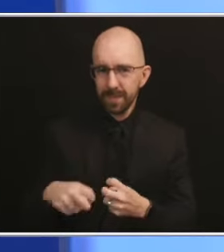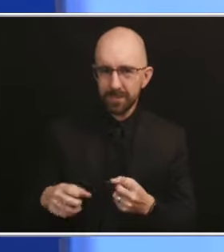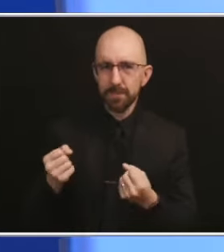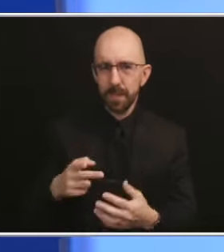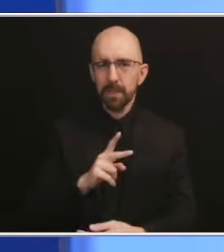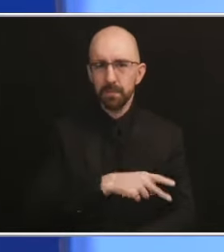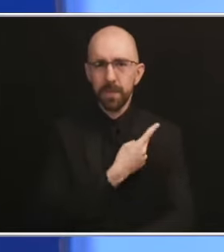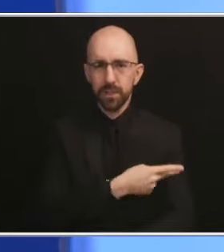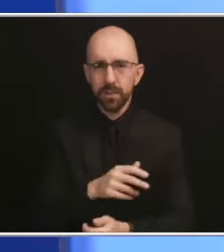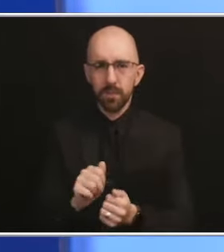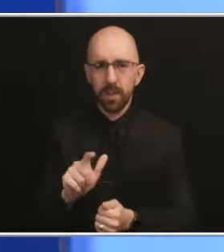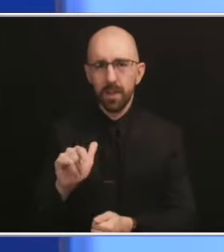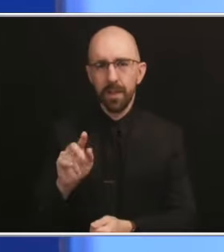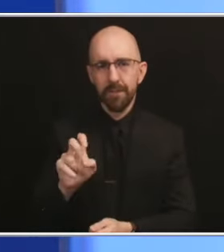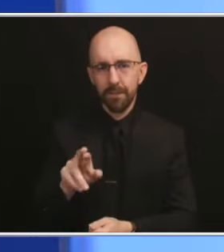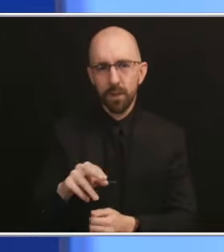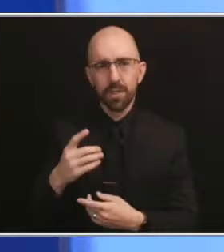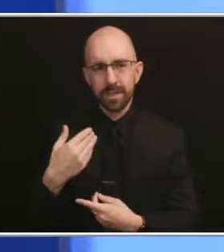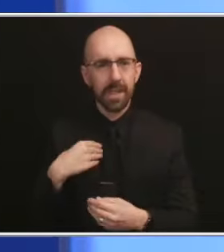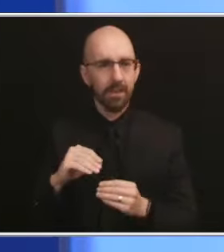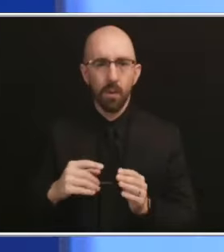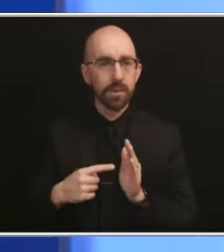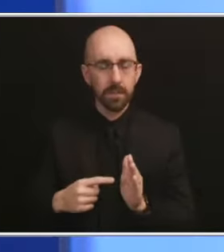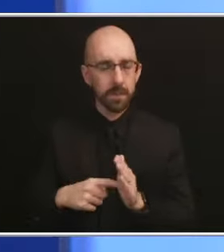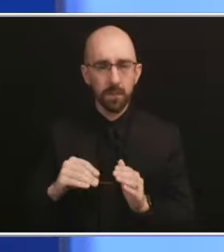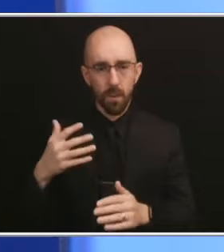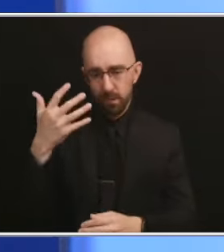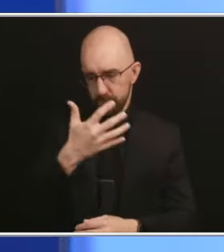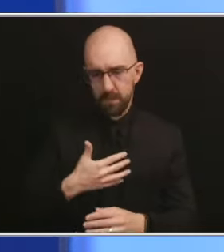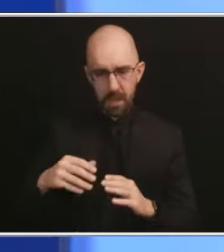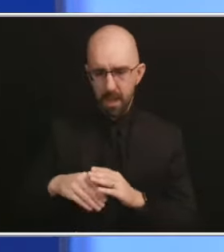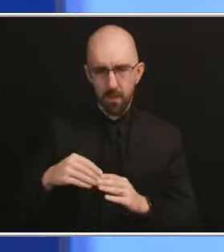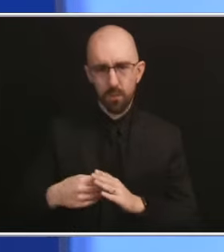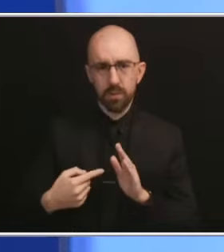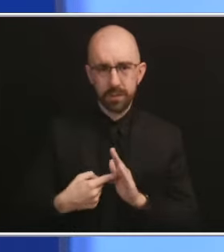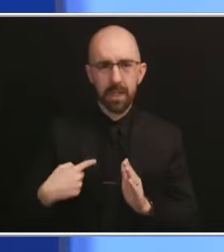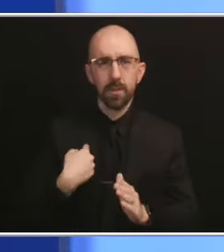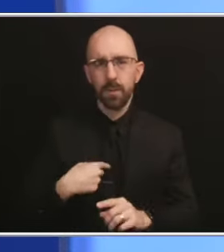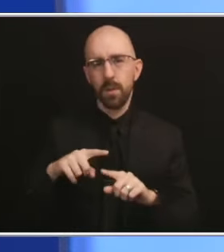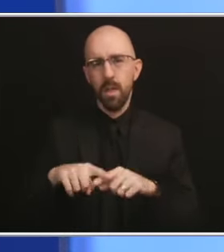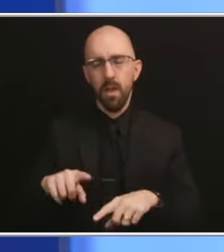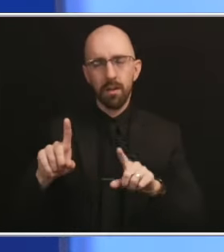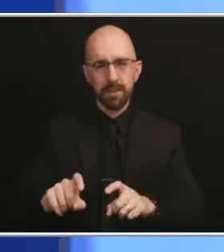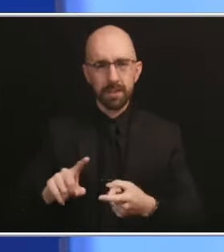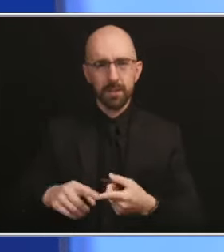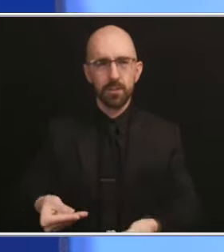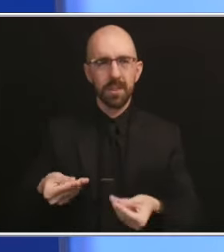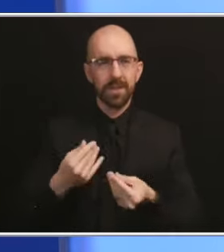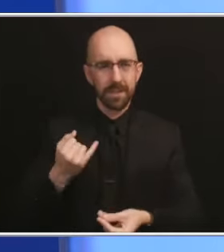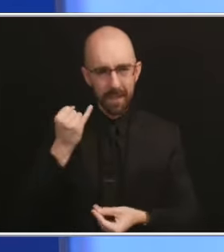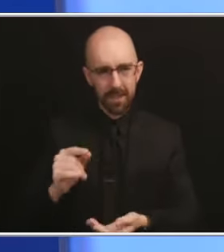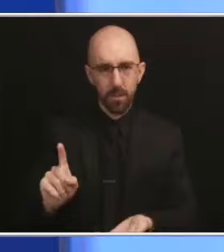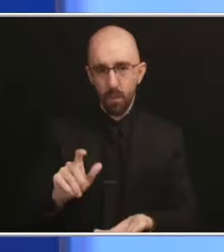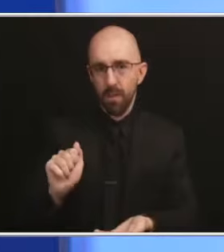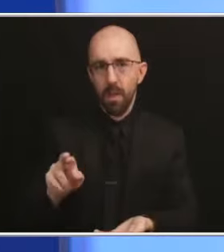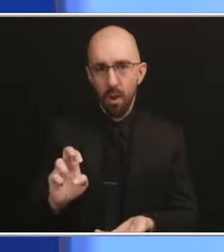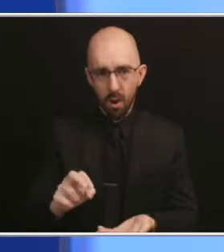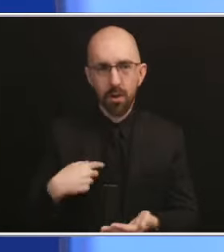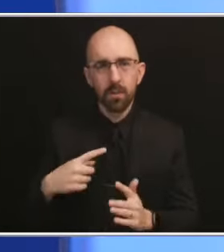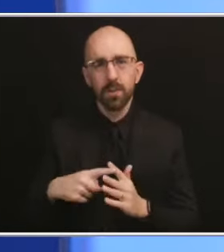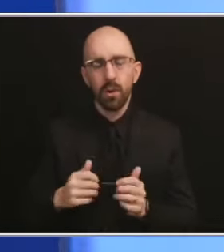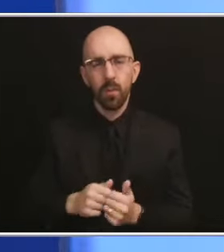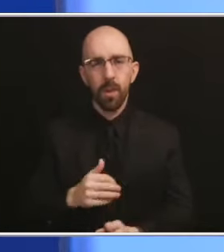have no symptoms. There's no outward sign they have a problem. So we rely on testing to give us an idea where they're at. So we start with blood tests, so what